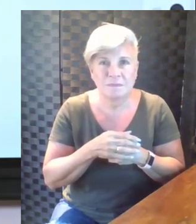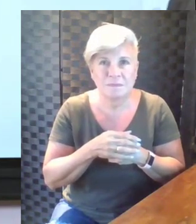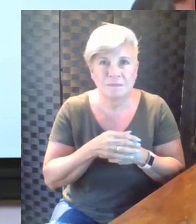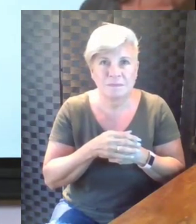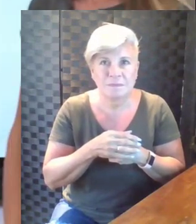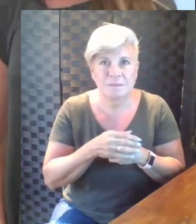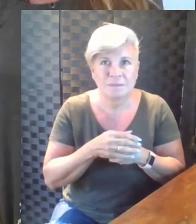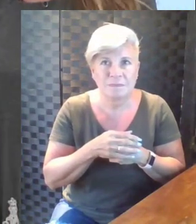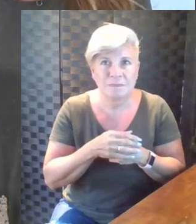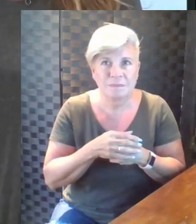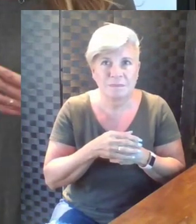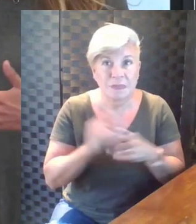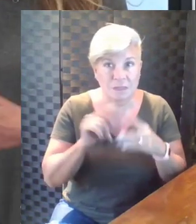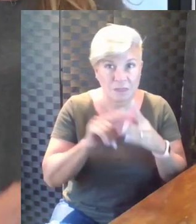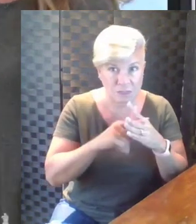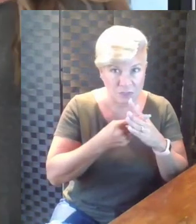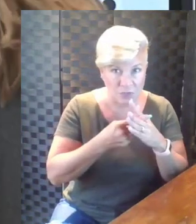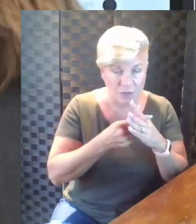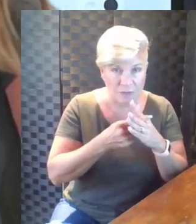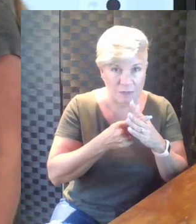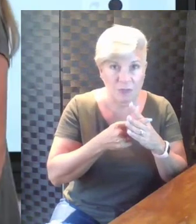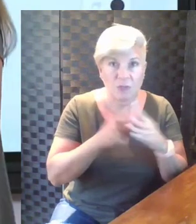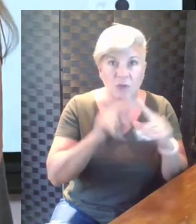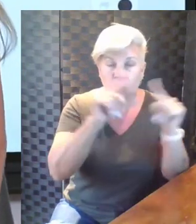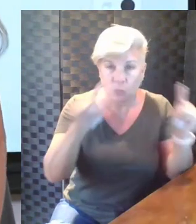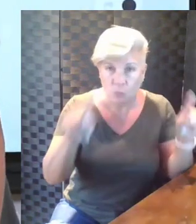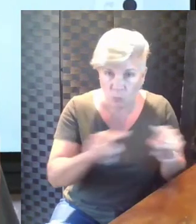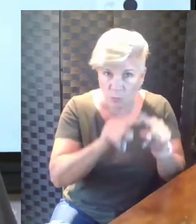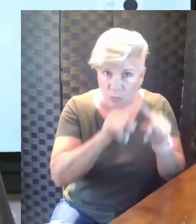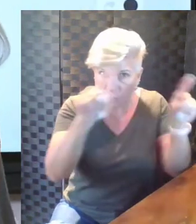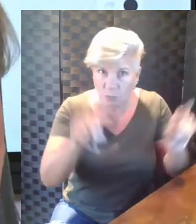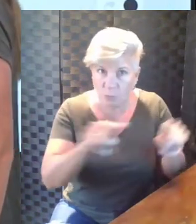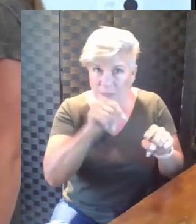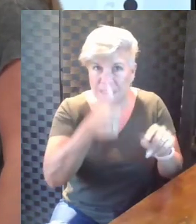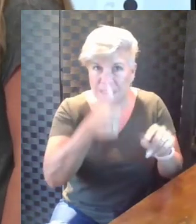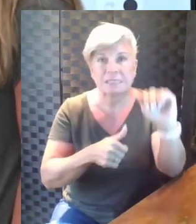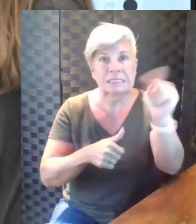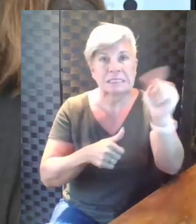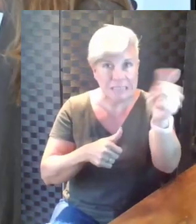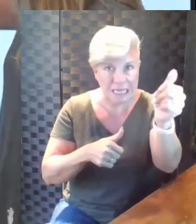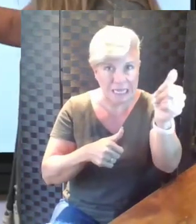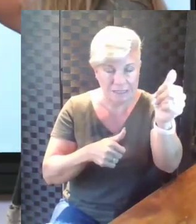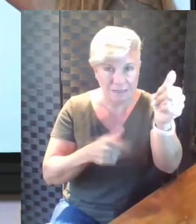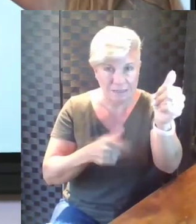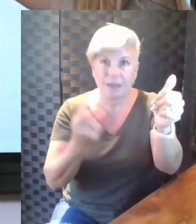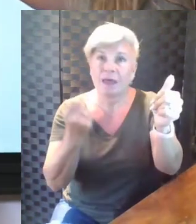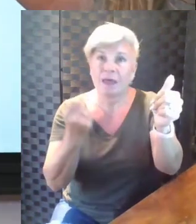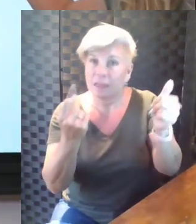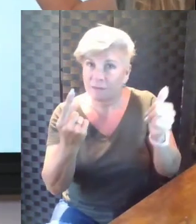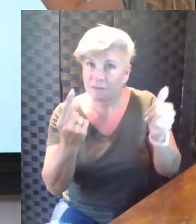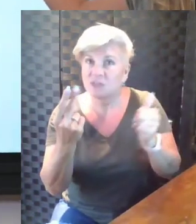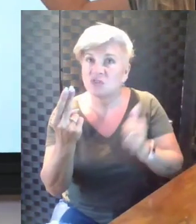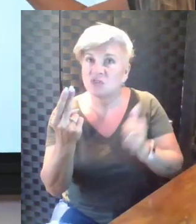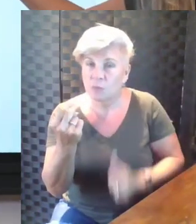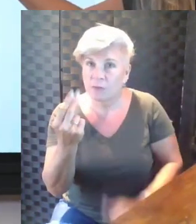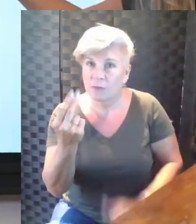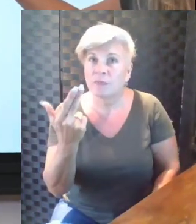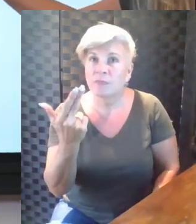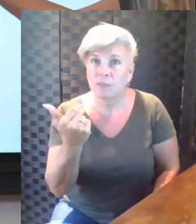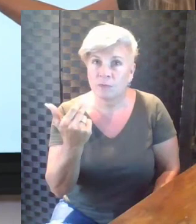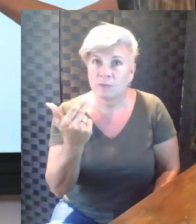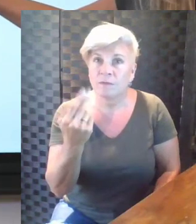All right, so let's start off with our special group of 10. We've already grabbed that 10, so we're going to say 10, 11,